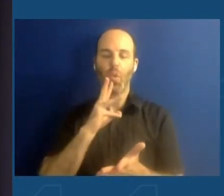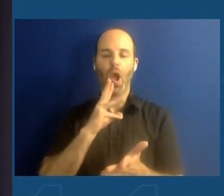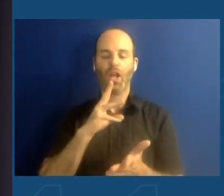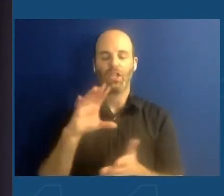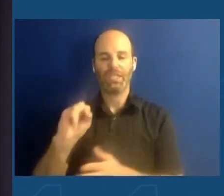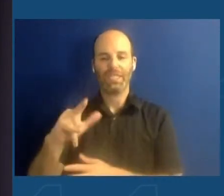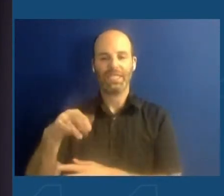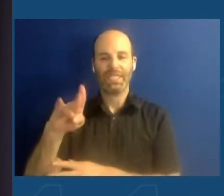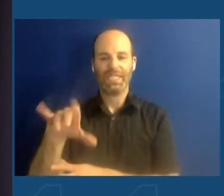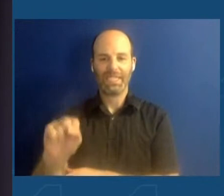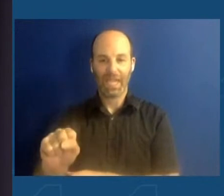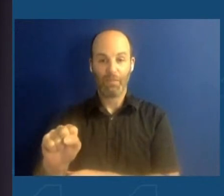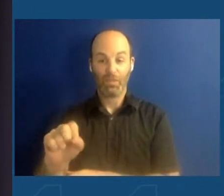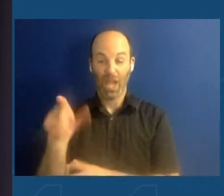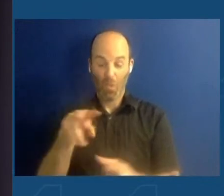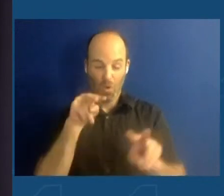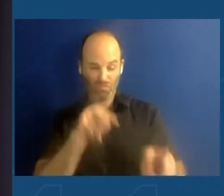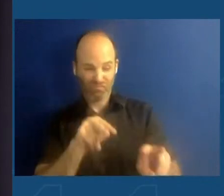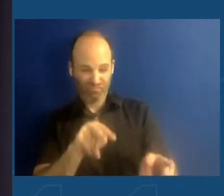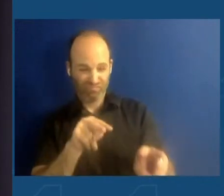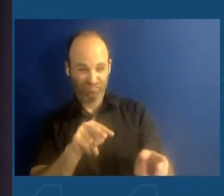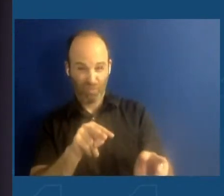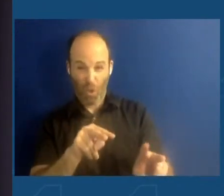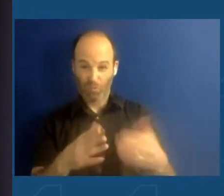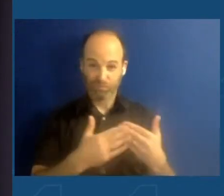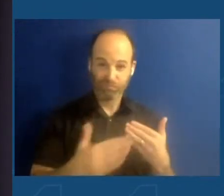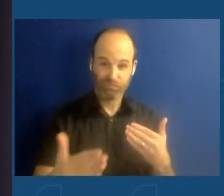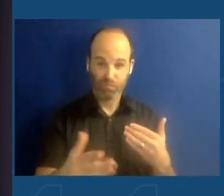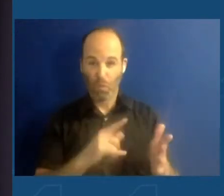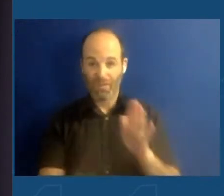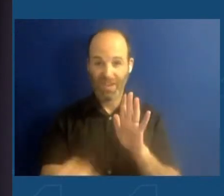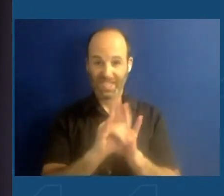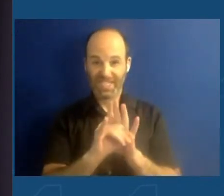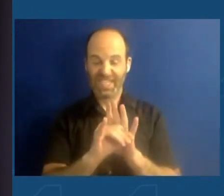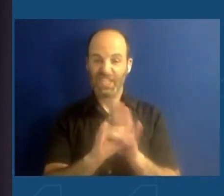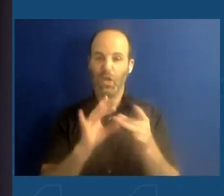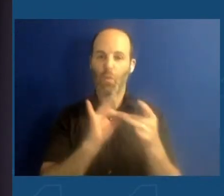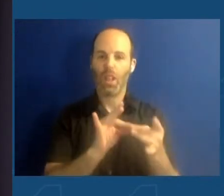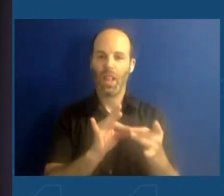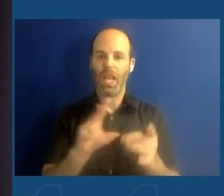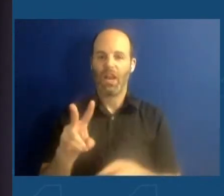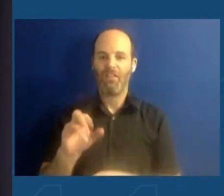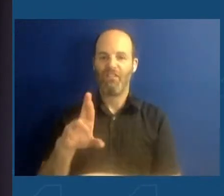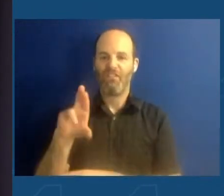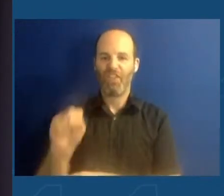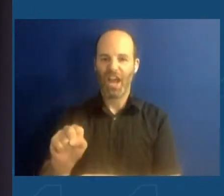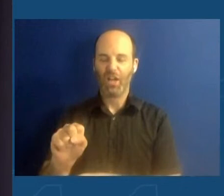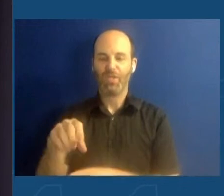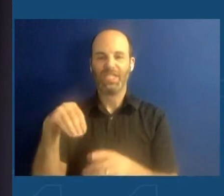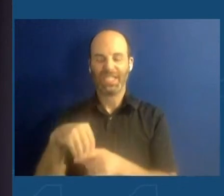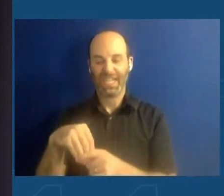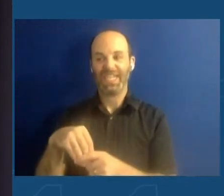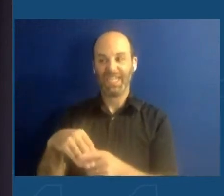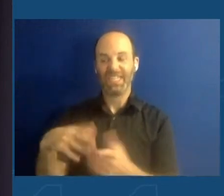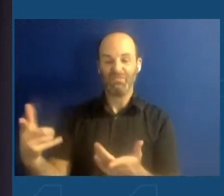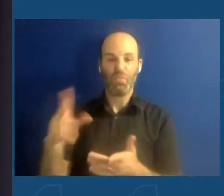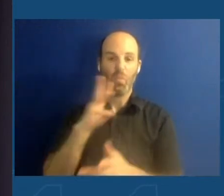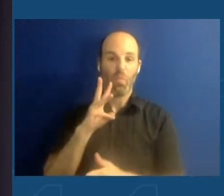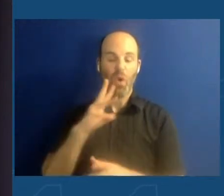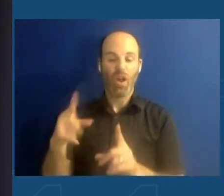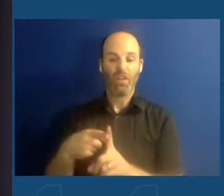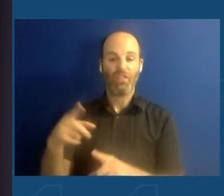going forward. And we've identified a related virus in samples from Rockland County beginning in